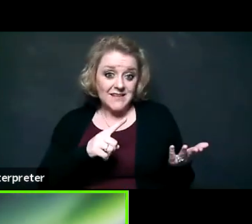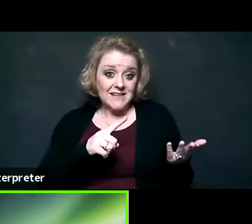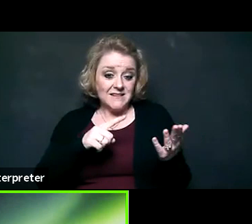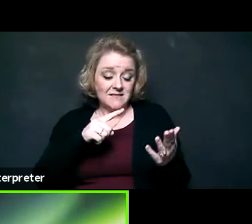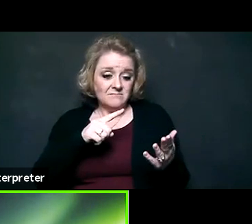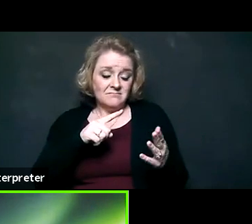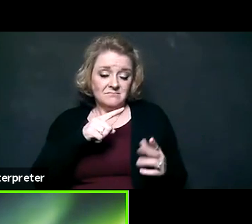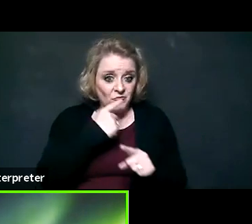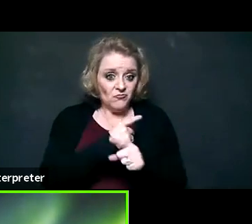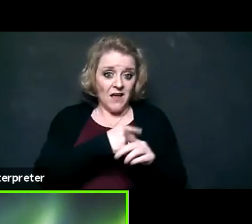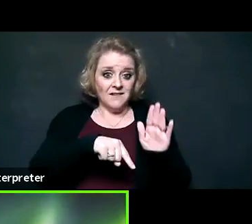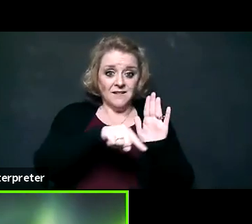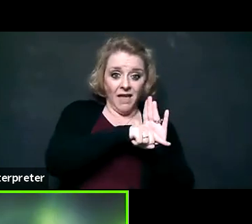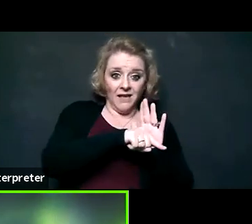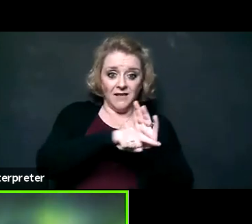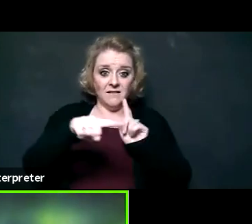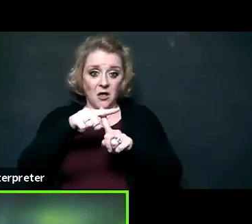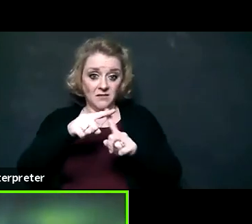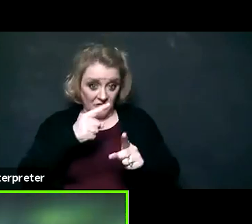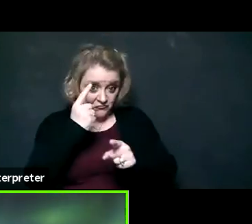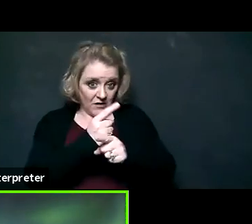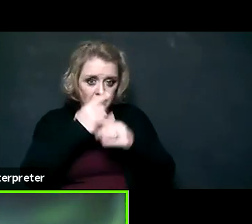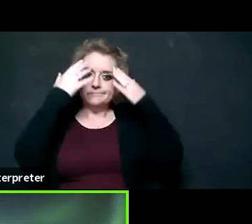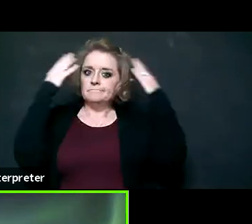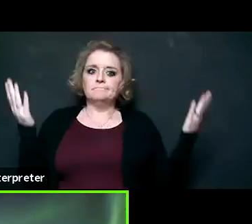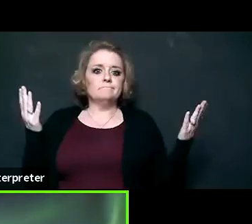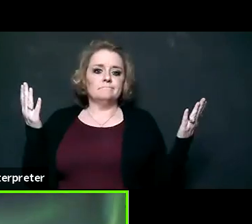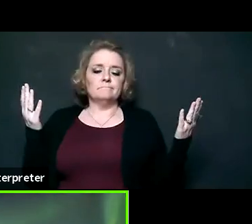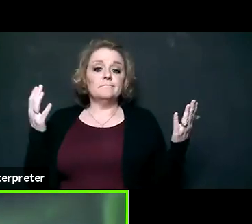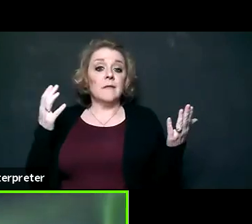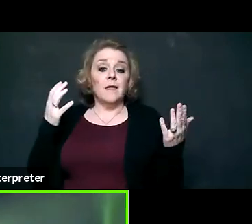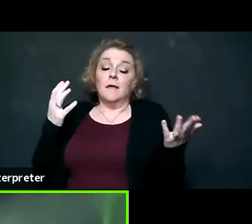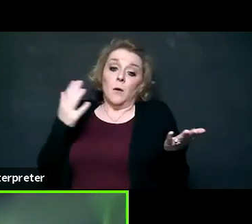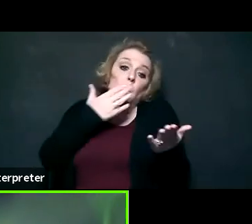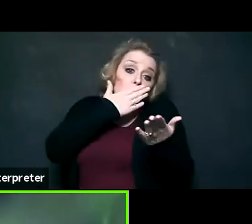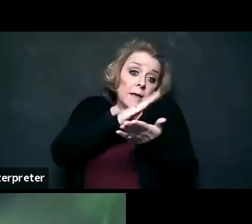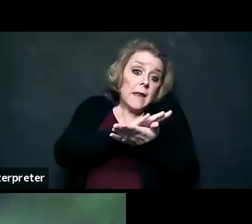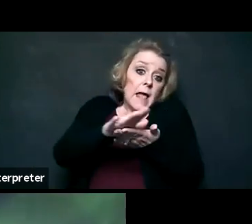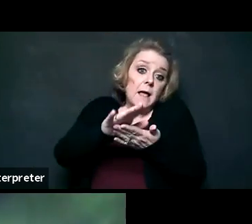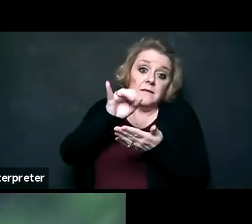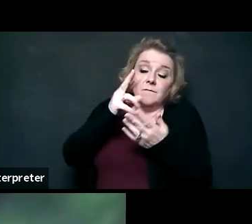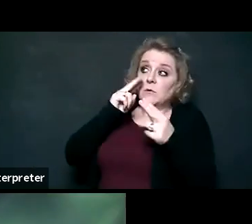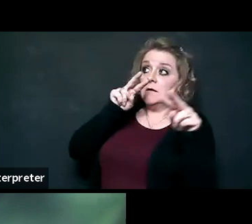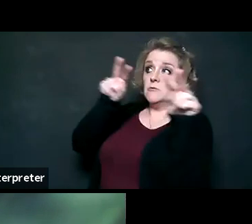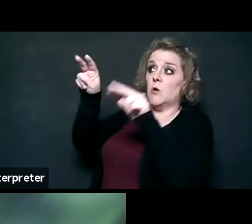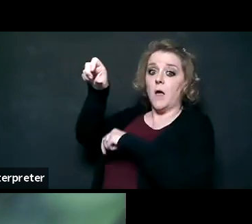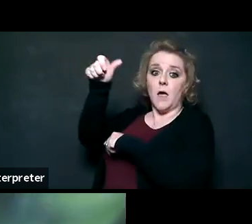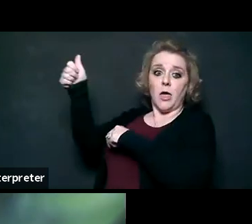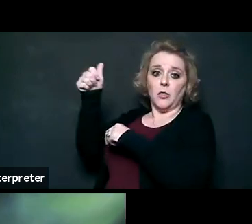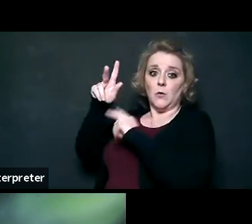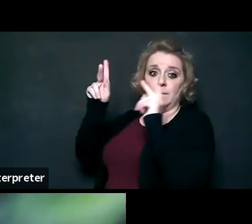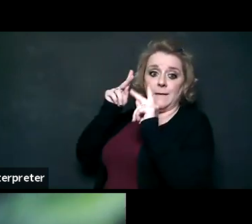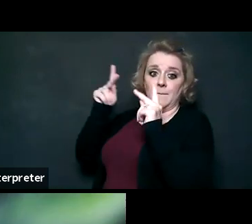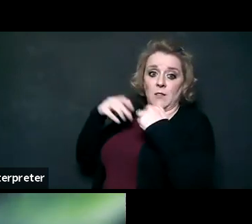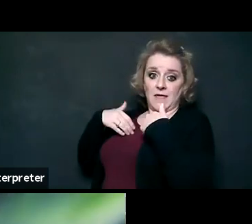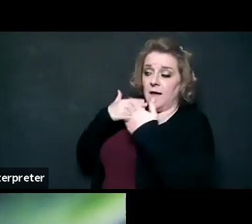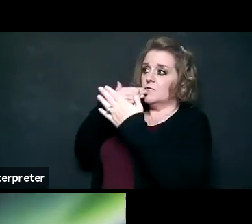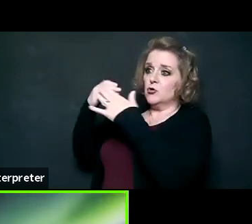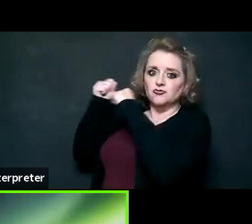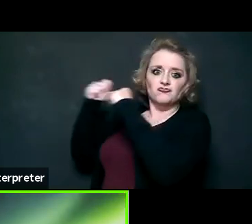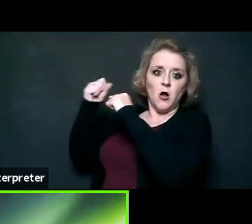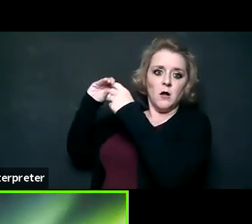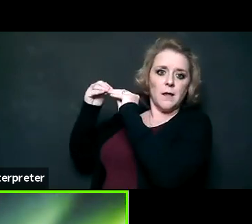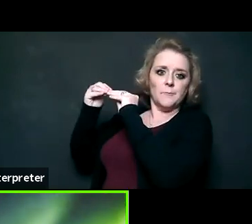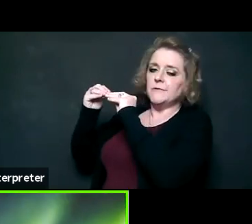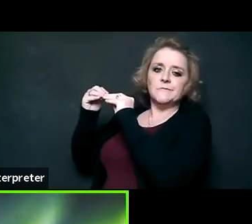So it'd be nice to know if we saw a big number out there of people of silent carriers, but at this point, it's still too early